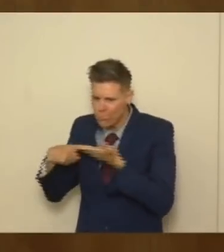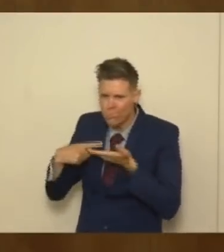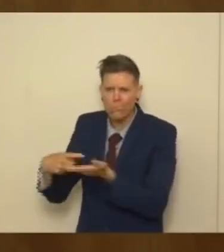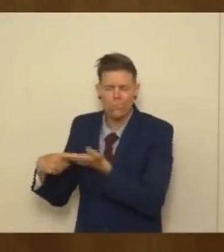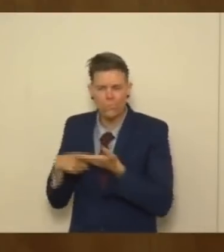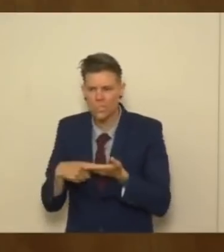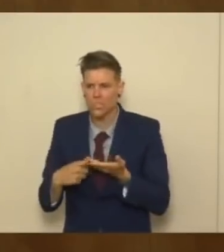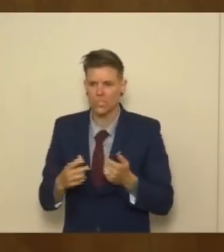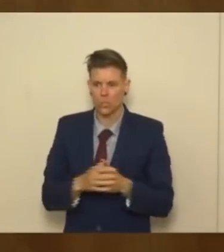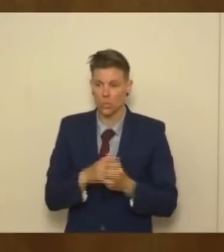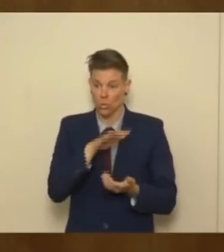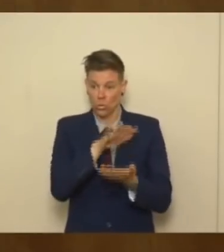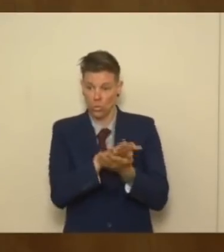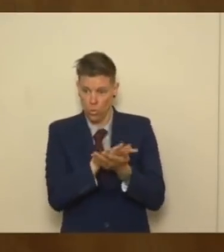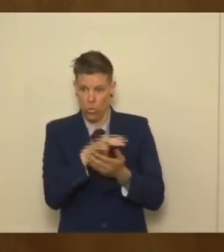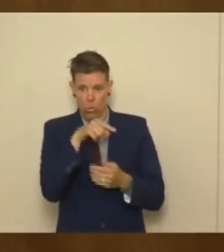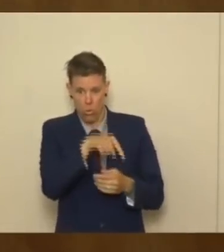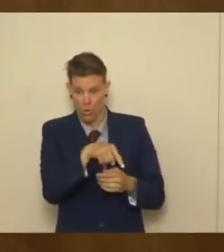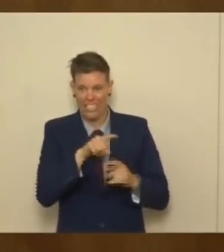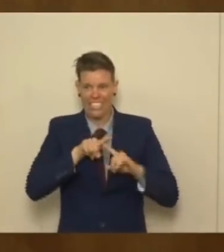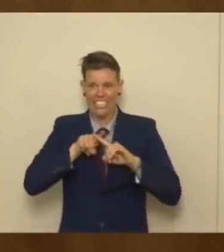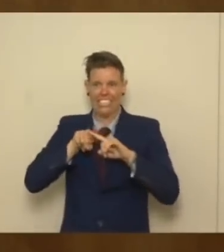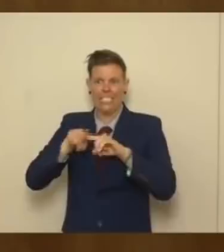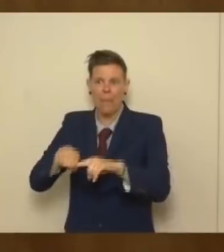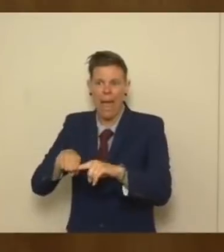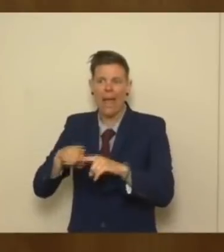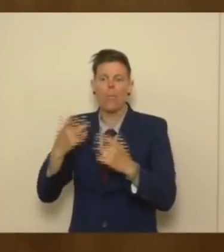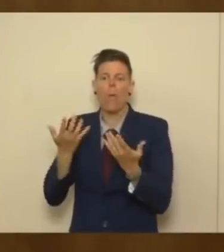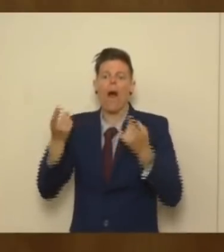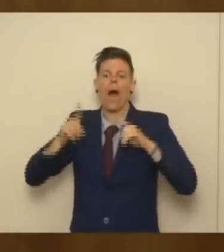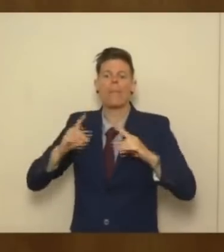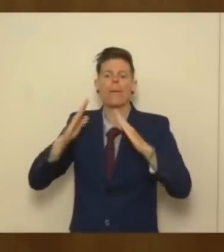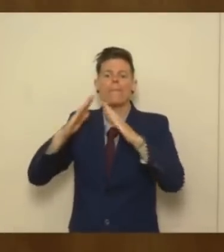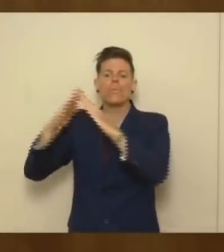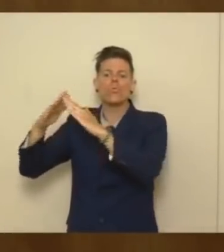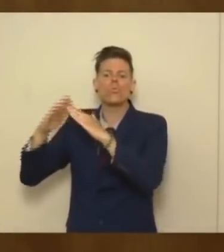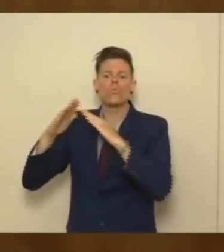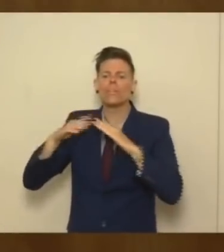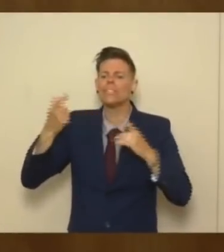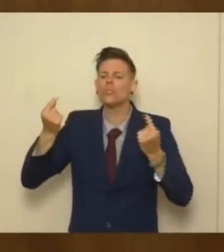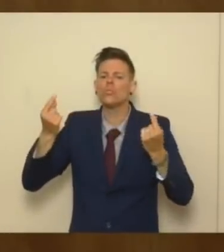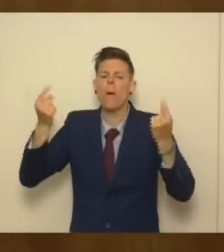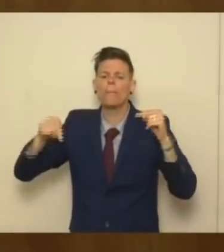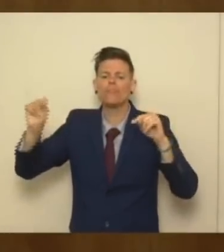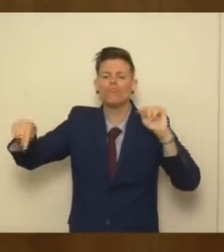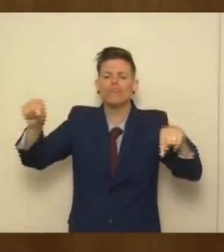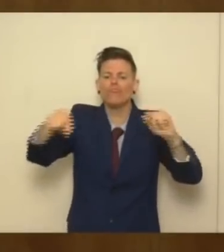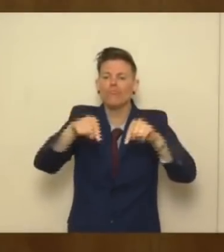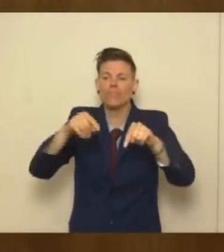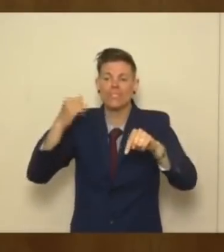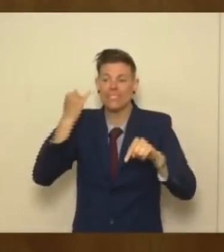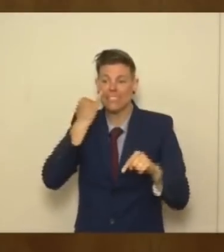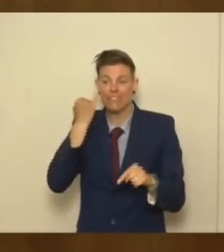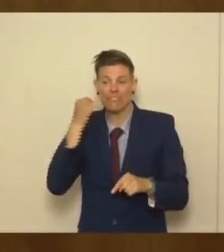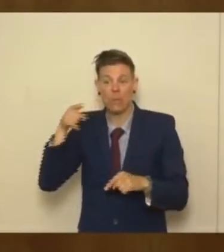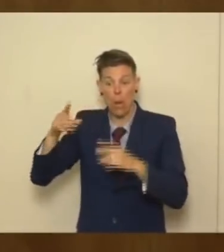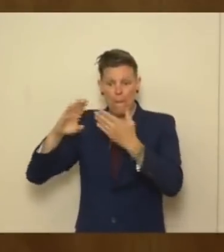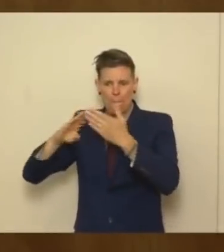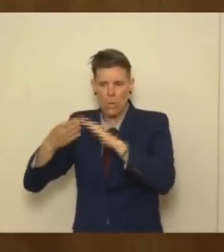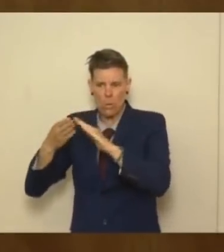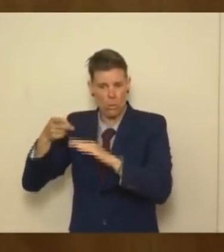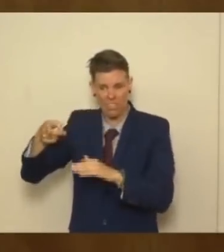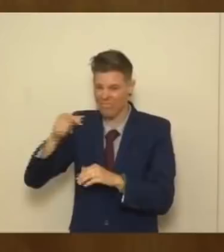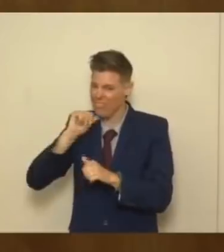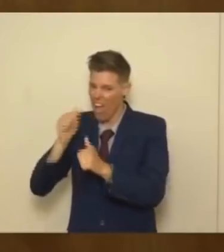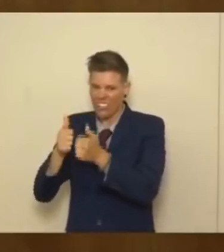you're reopening the schools in the midst of a huge outbreak, you're not going to have a good outcome. And so that's why all the data we've presented